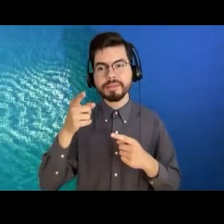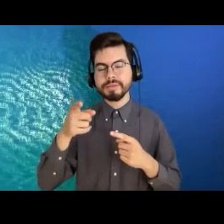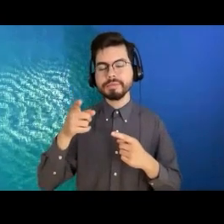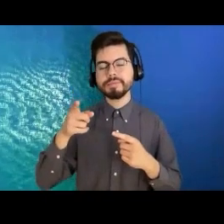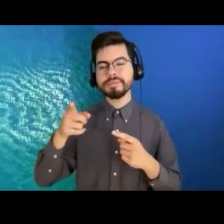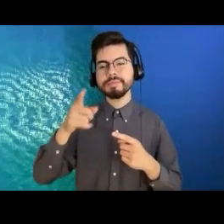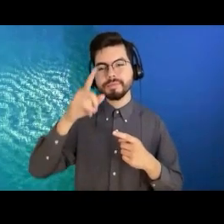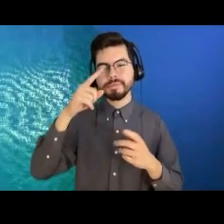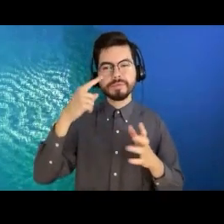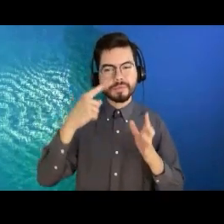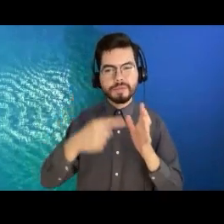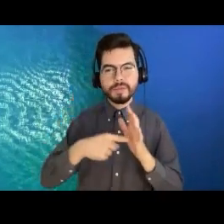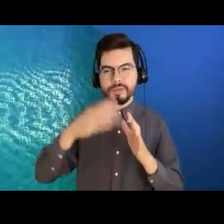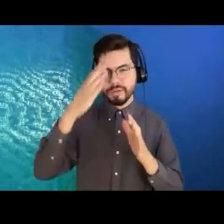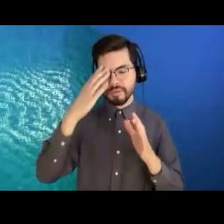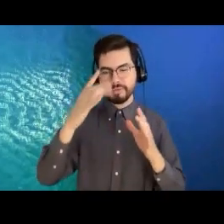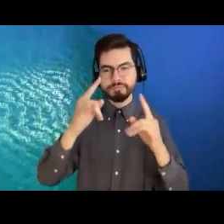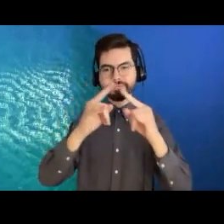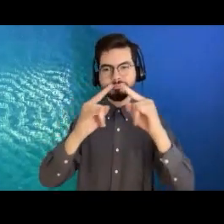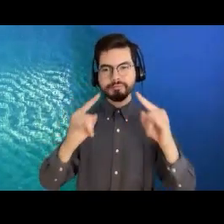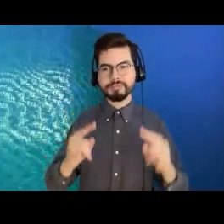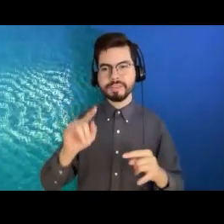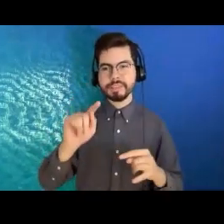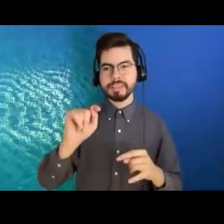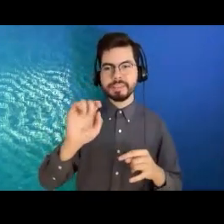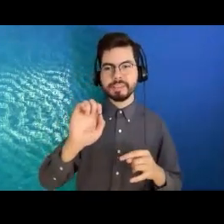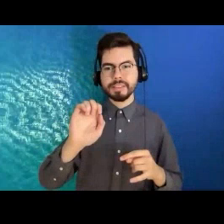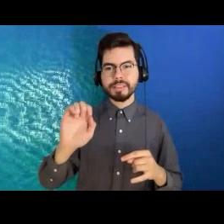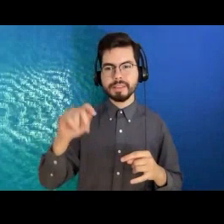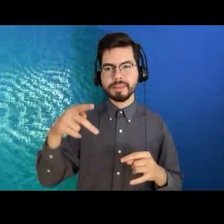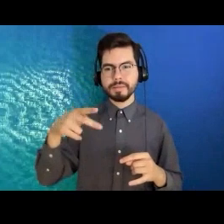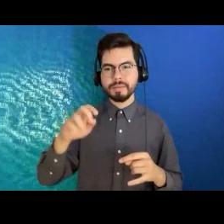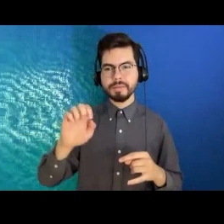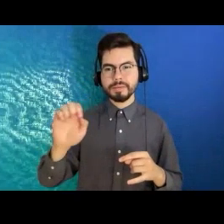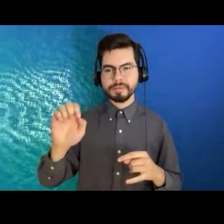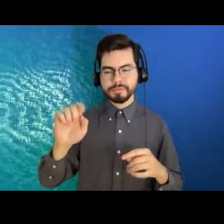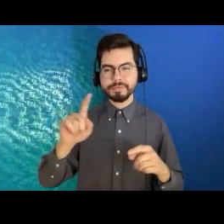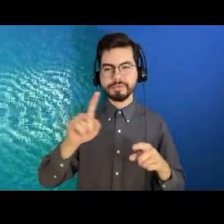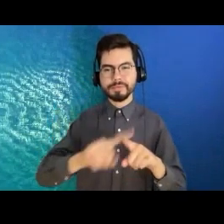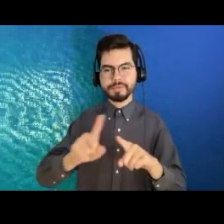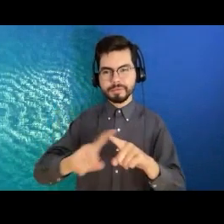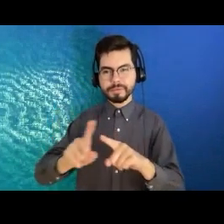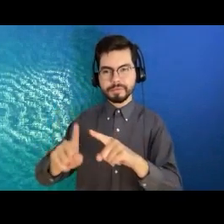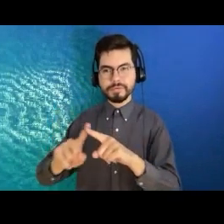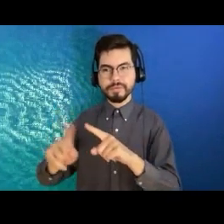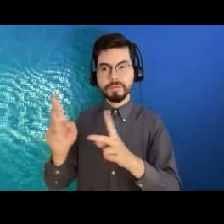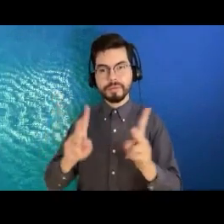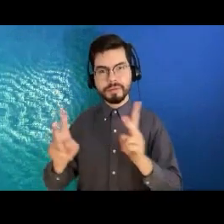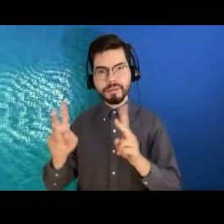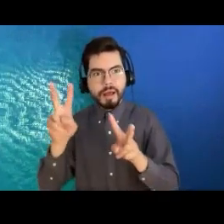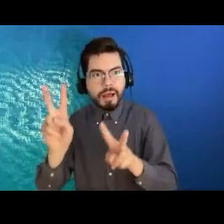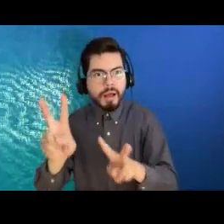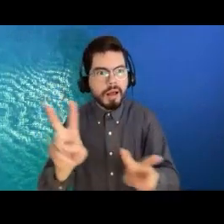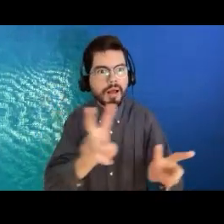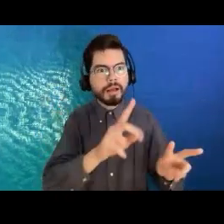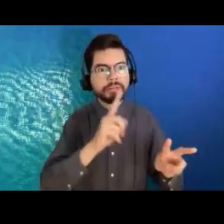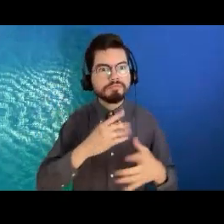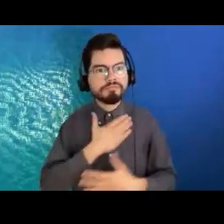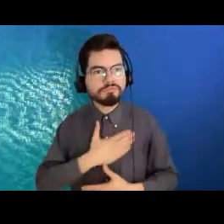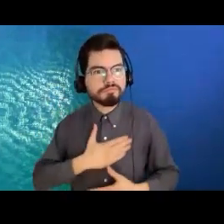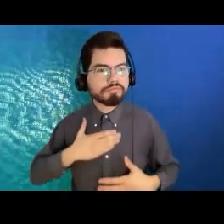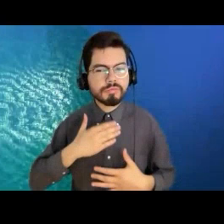the path, don't take your car. That's why those things are really popular, and people love that stuff.